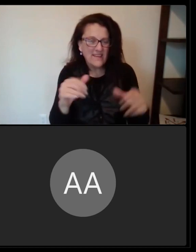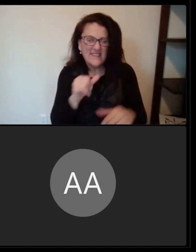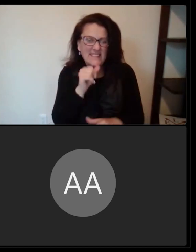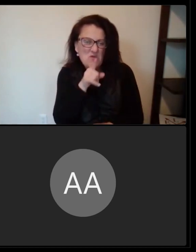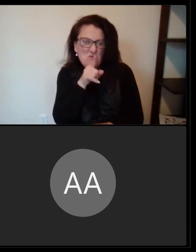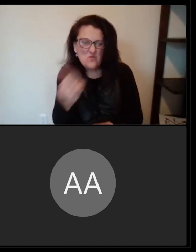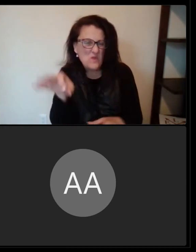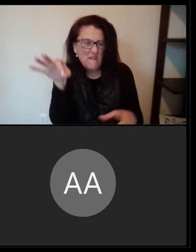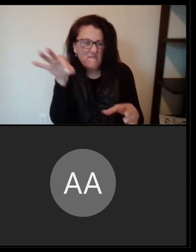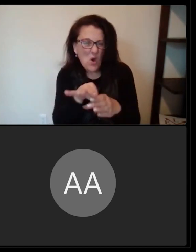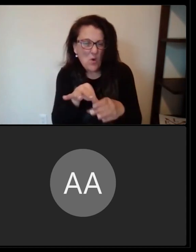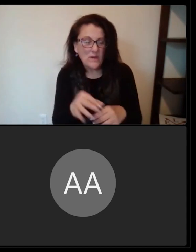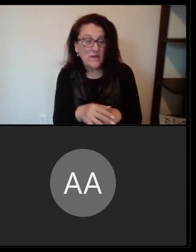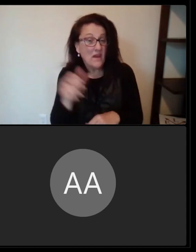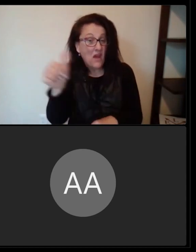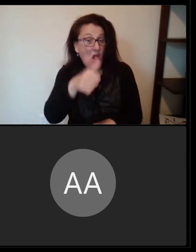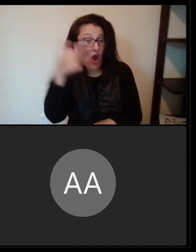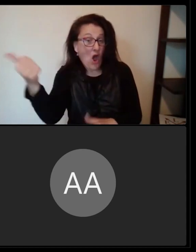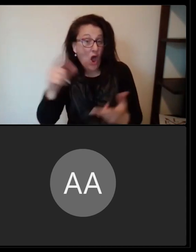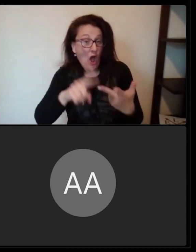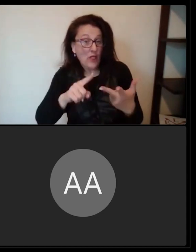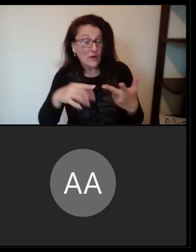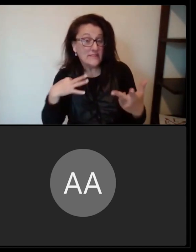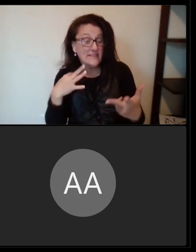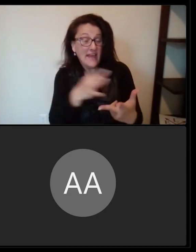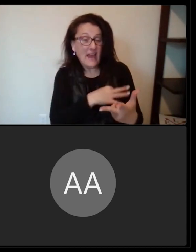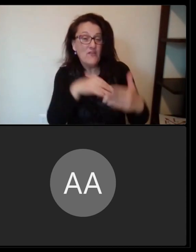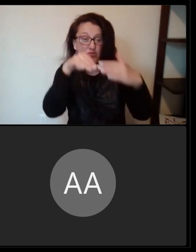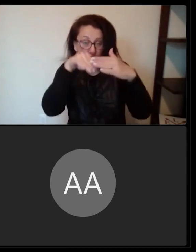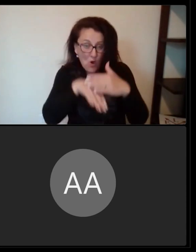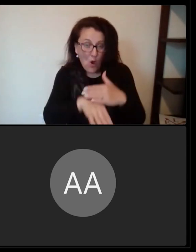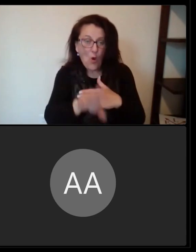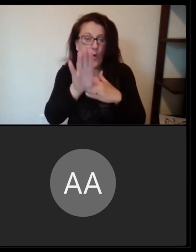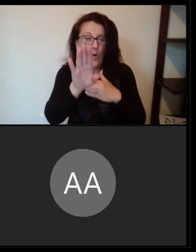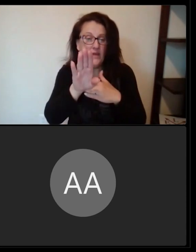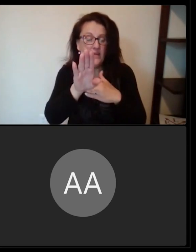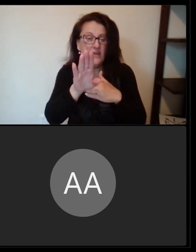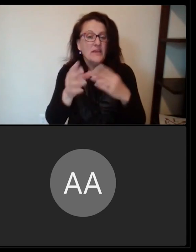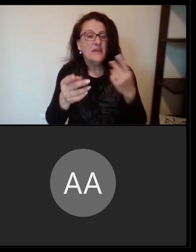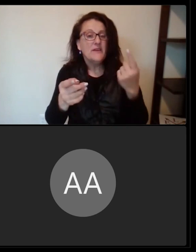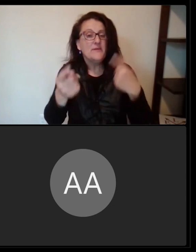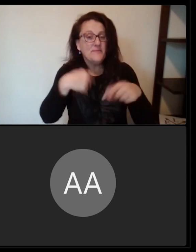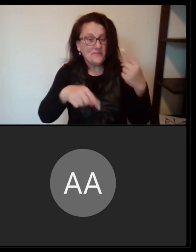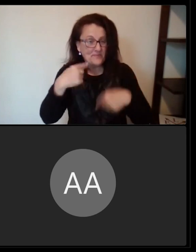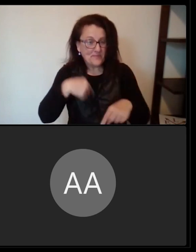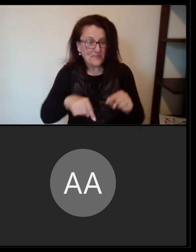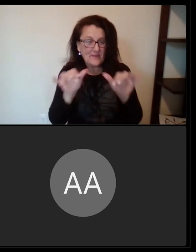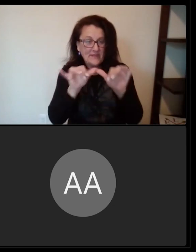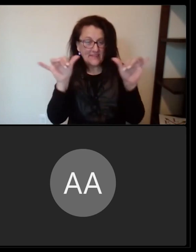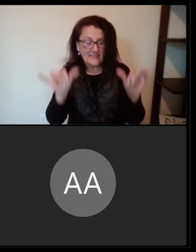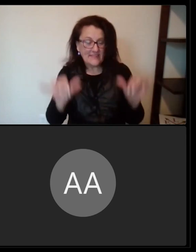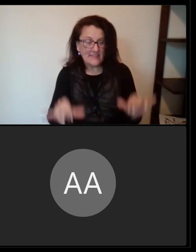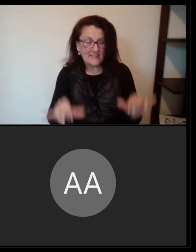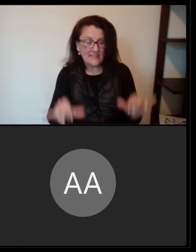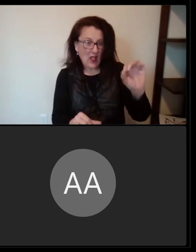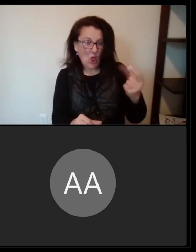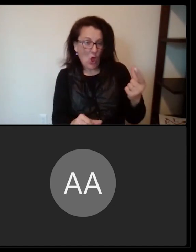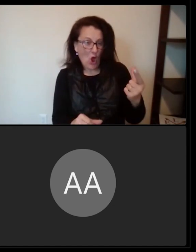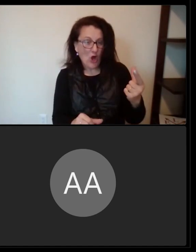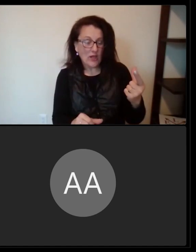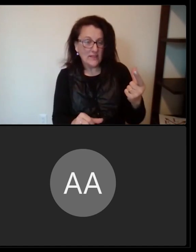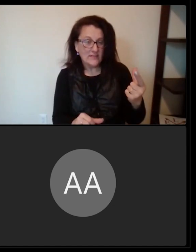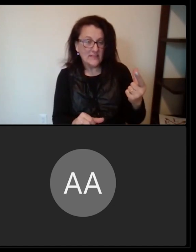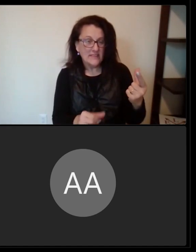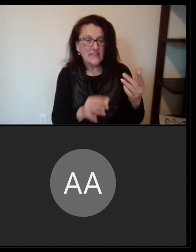And your maintenance staff has the ability to go in and back up the logs on the system, take those